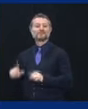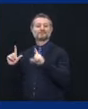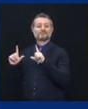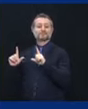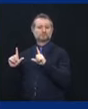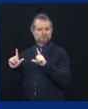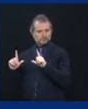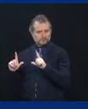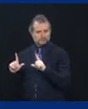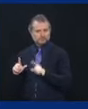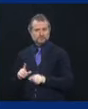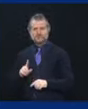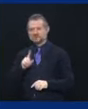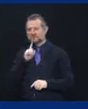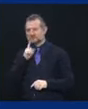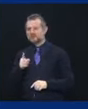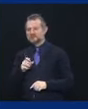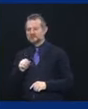just a scam and a fraud.